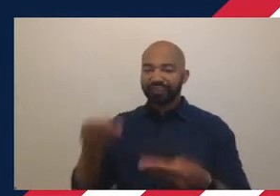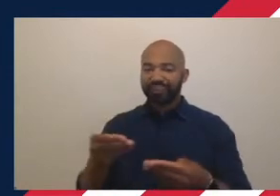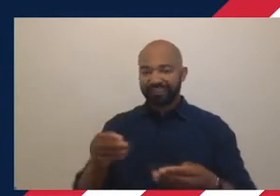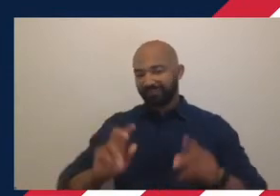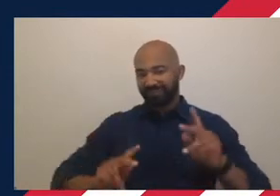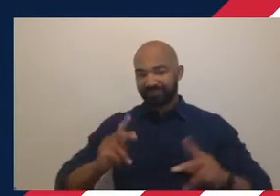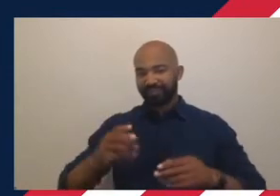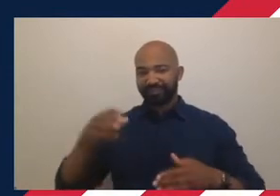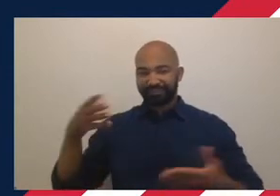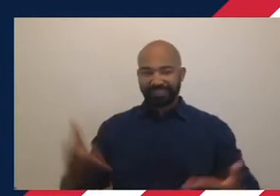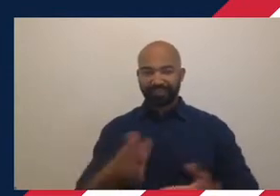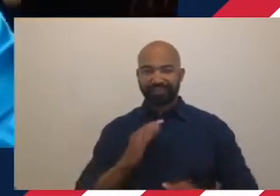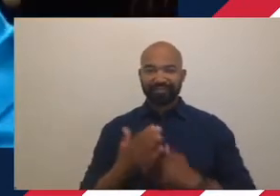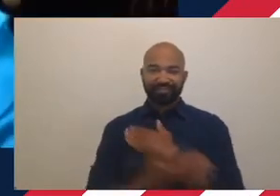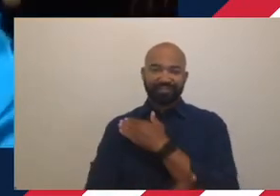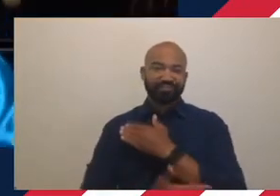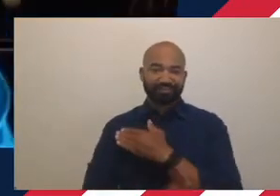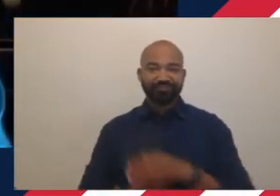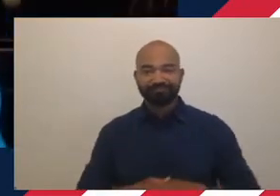Thank you.